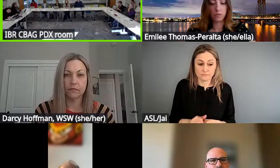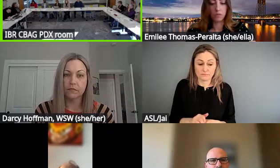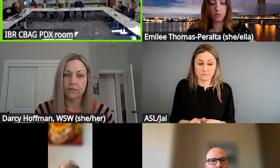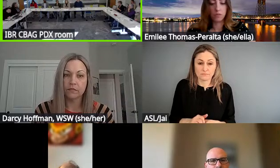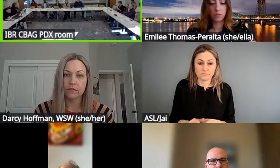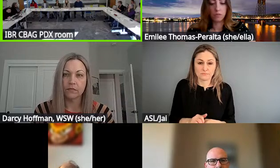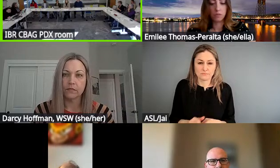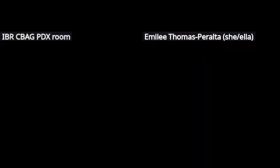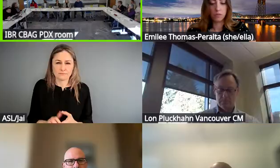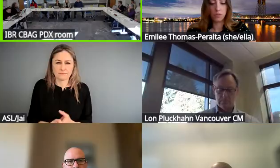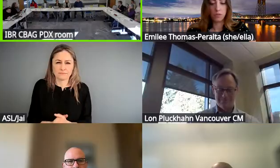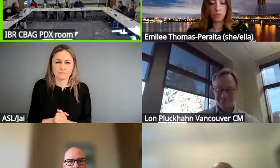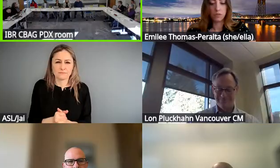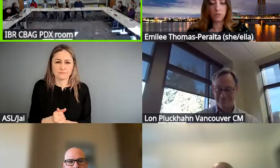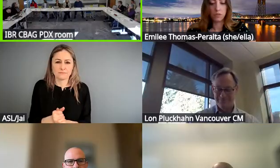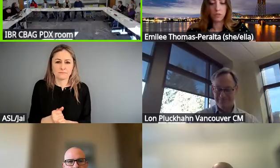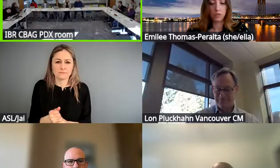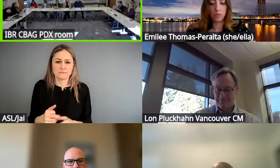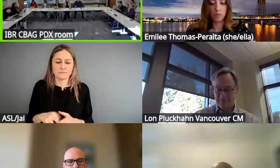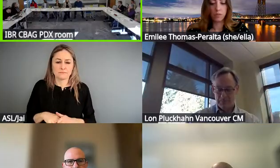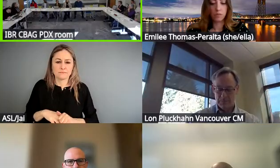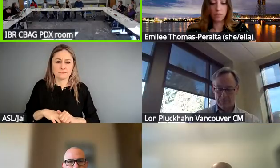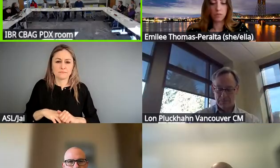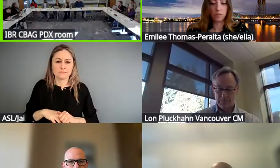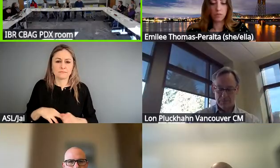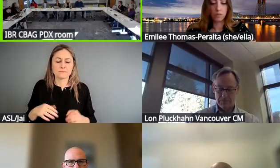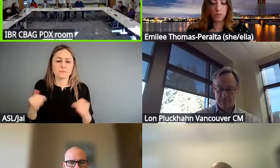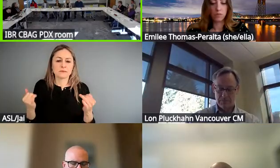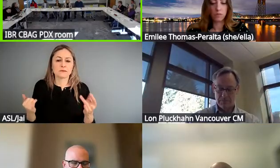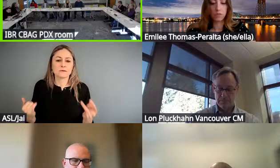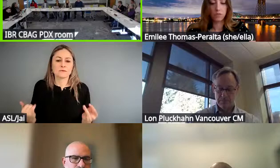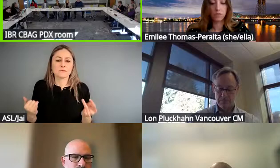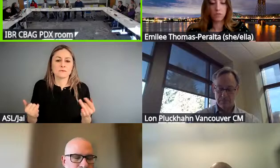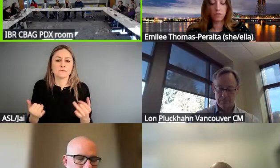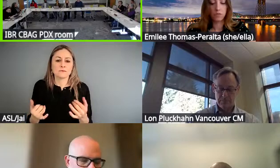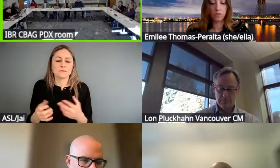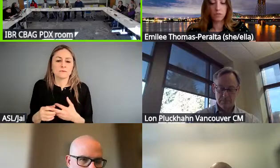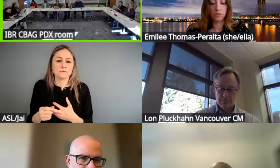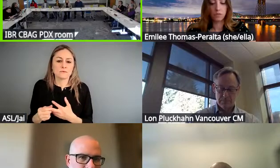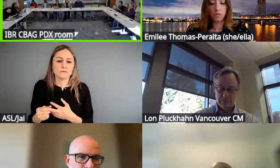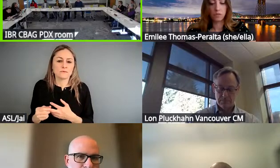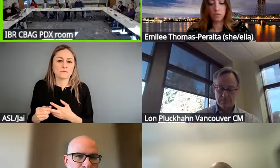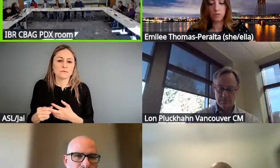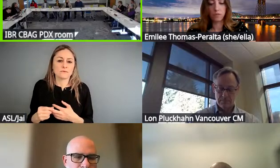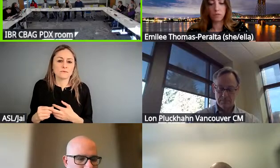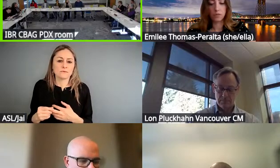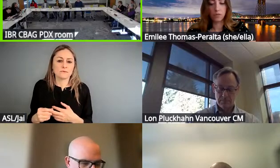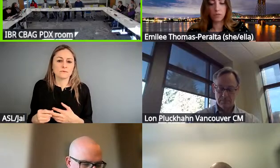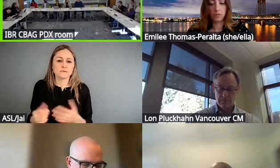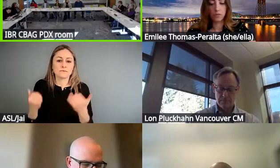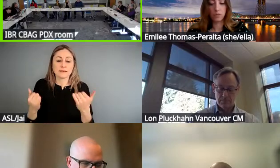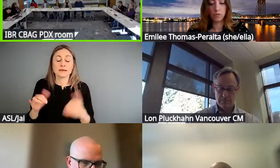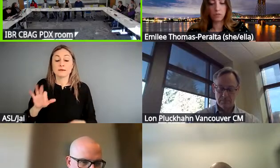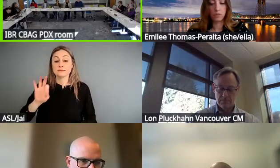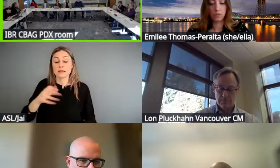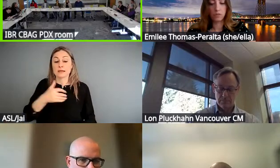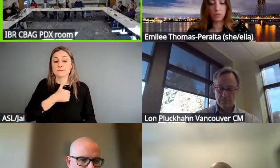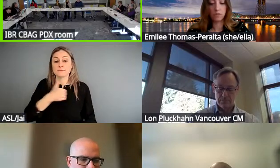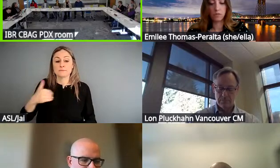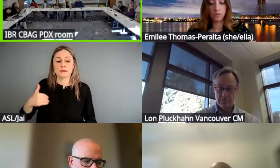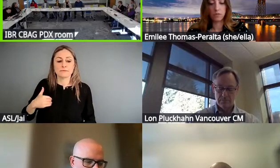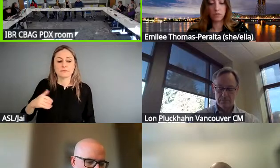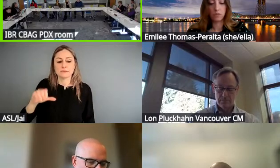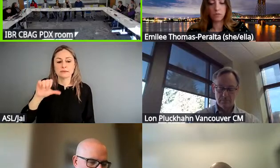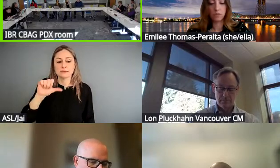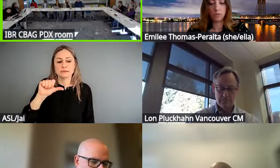If you want to add anything. No, right now it's 9 members on the C-Tran board. 4 of